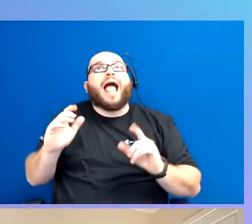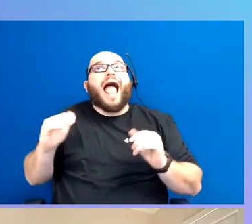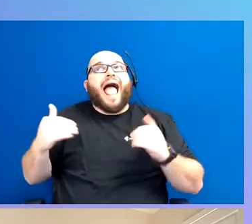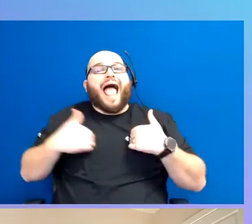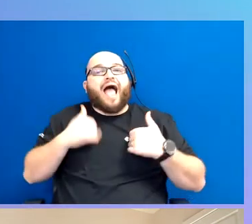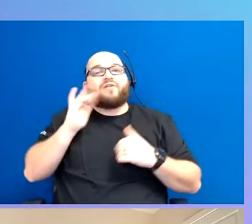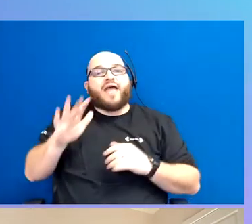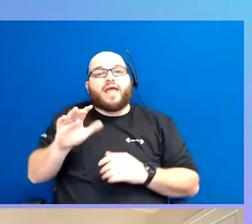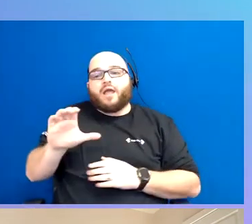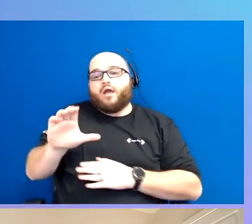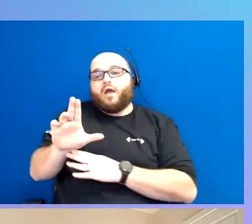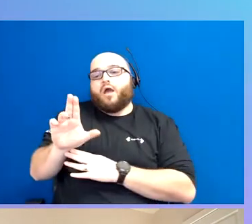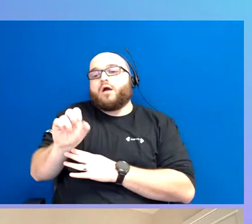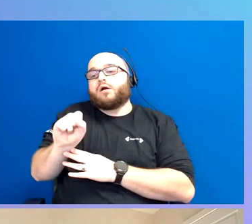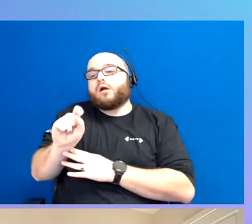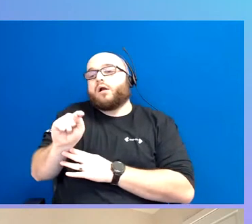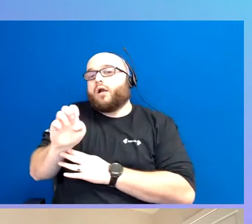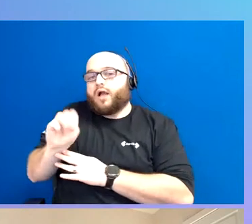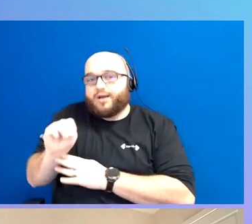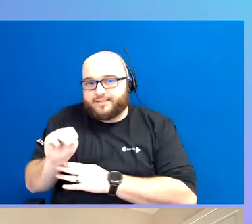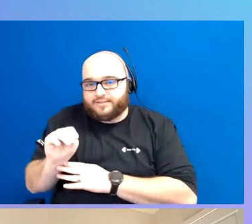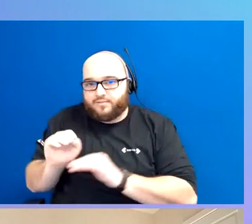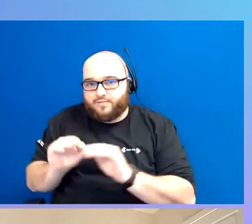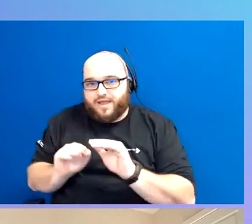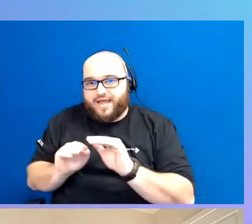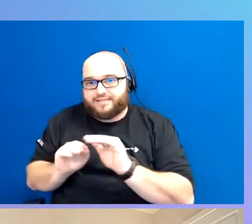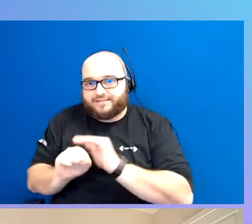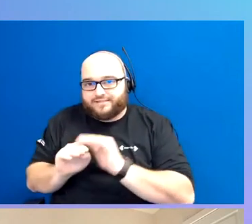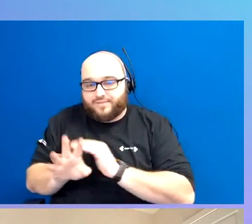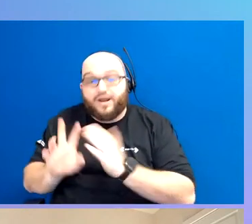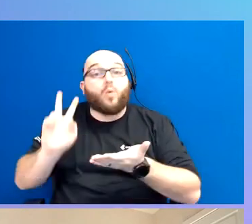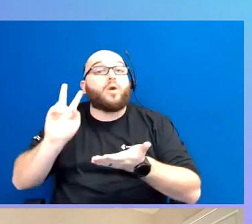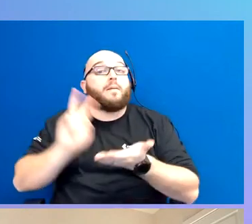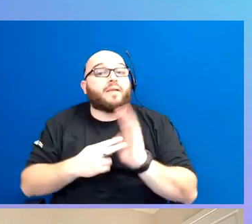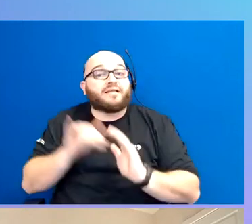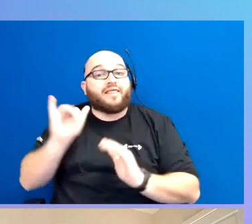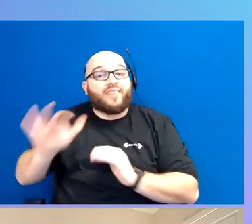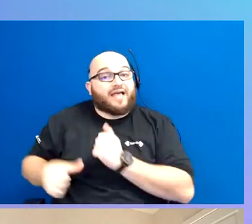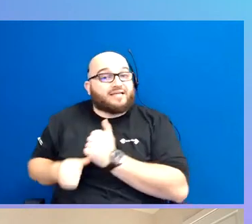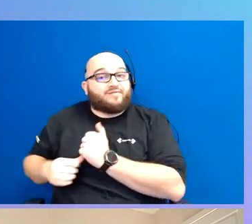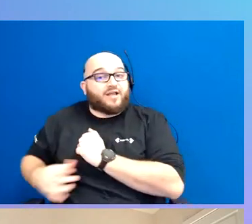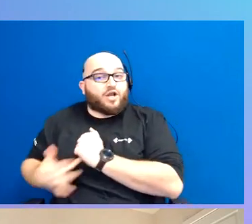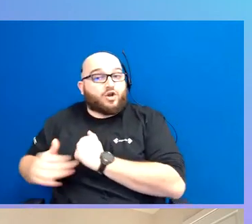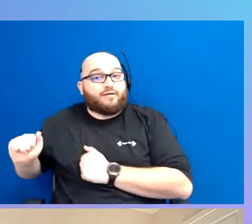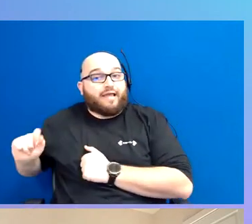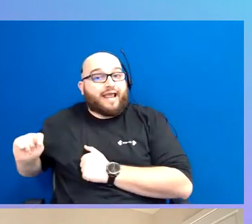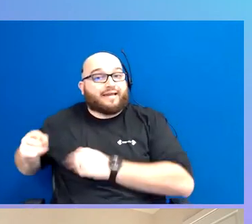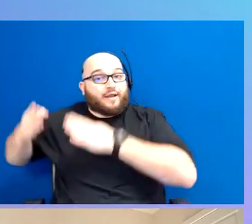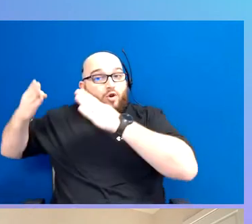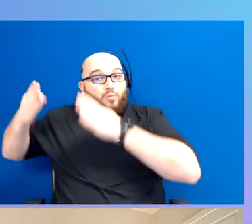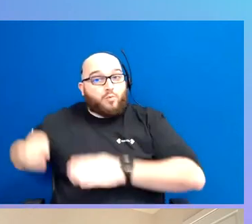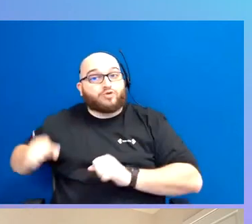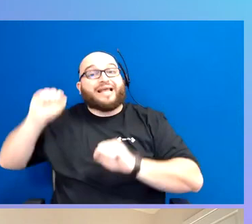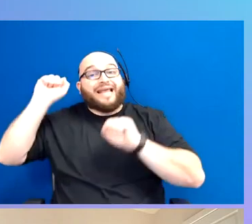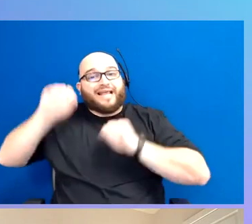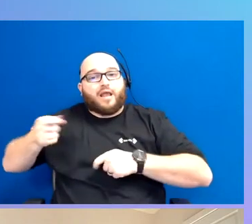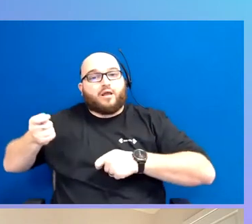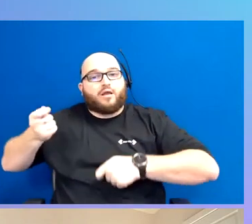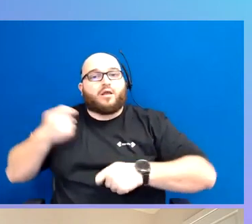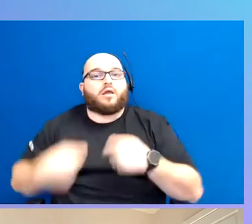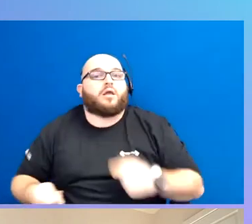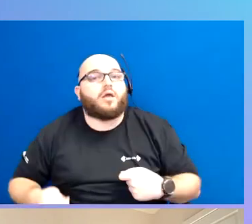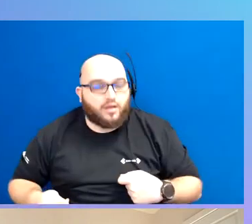so that a user, an AT user, can choose to place the desired